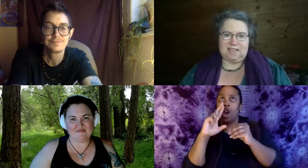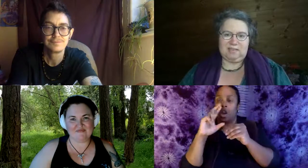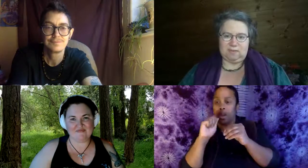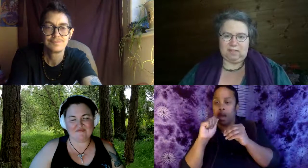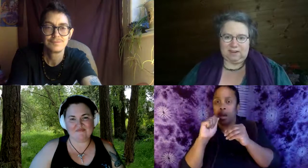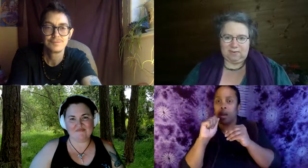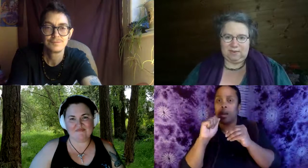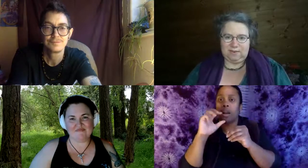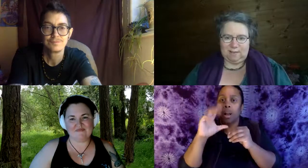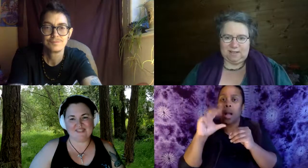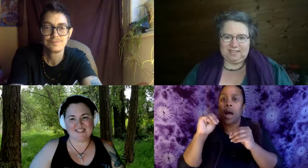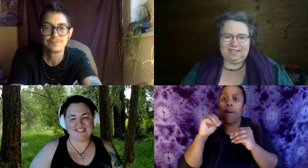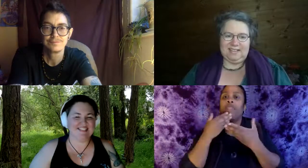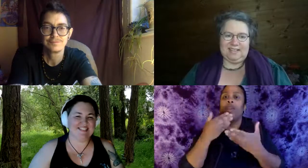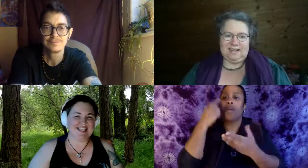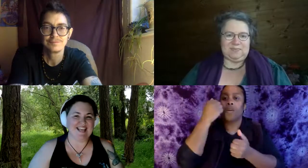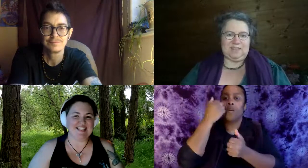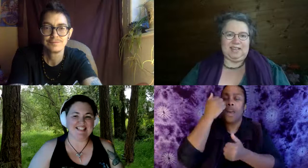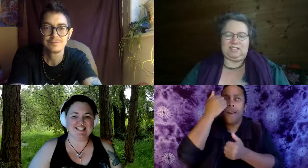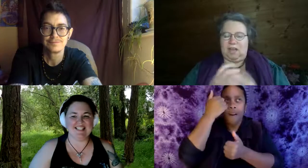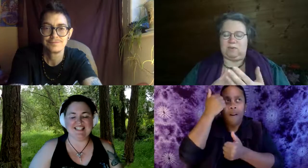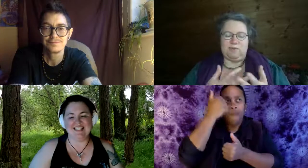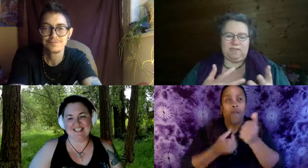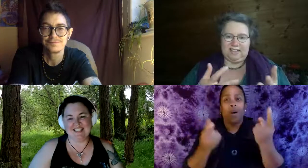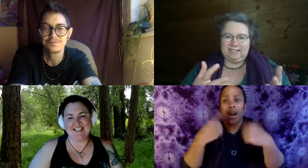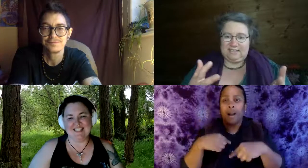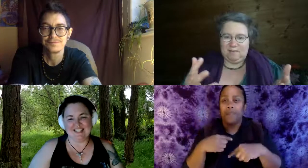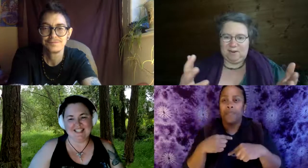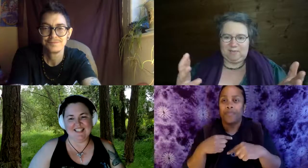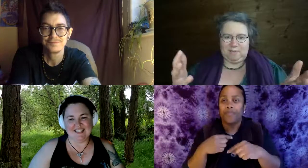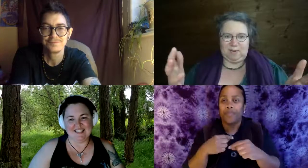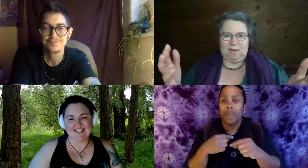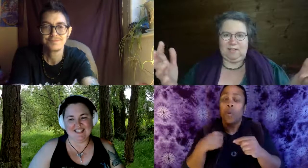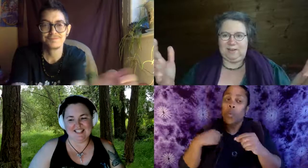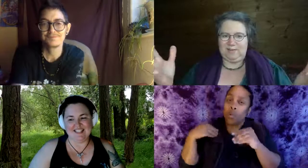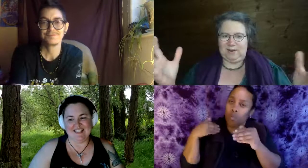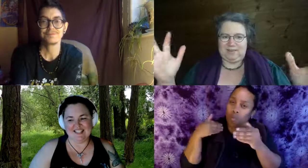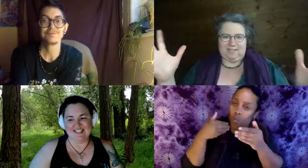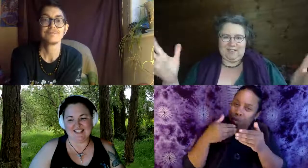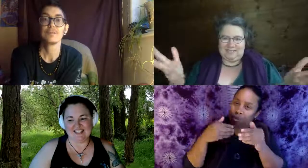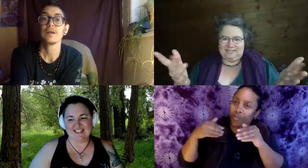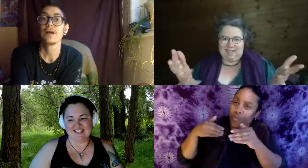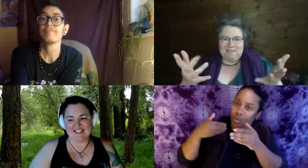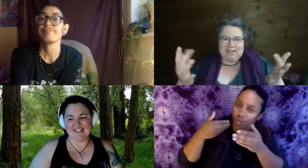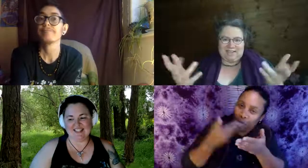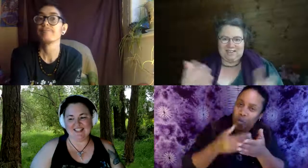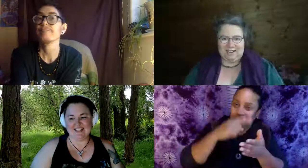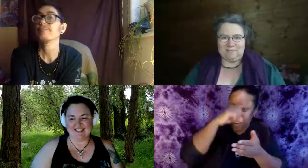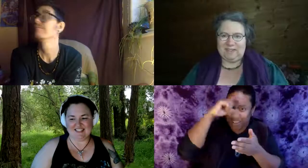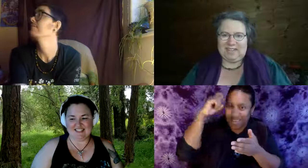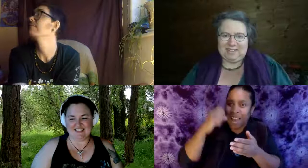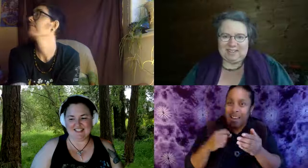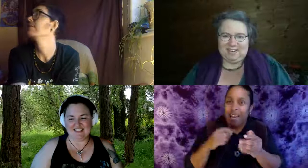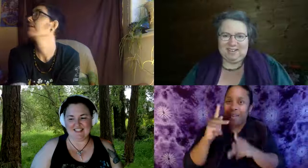MEWEFAIRS.com. Thank you so much, everyone, for coming. As we're moving into summer and people are all over, it's great. We still come back together